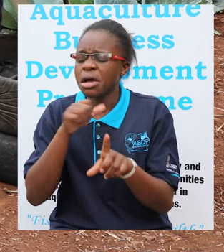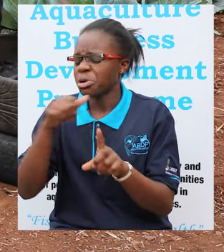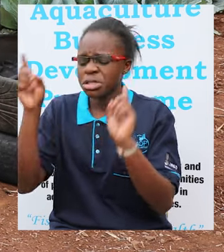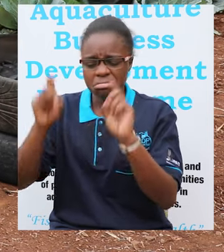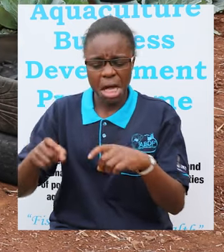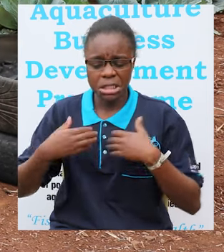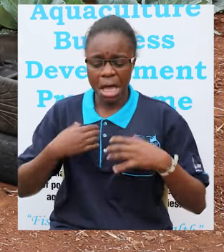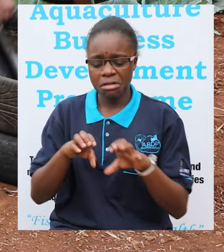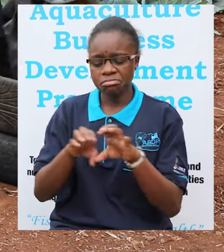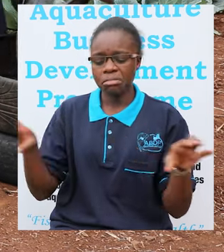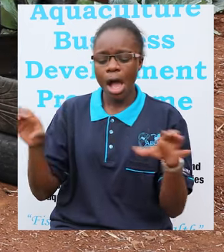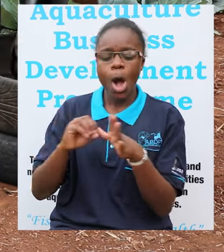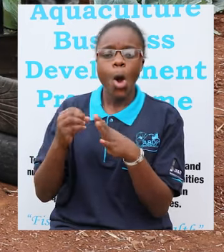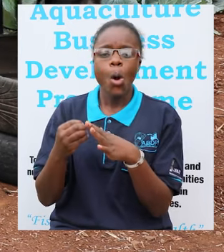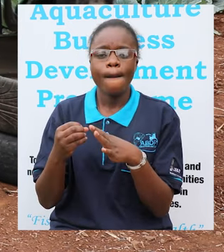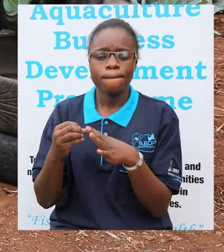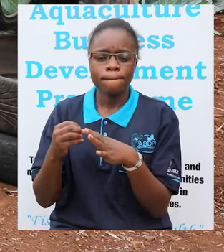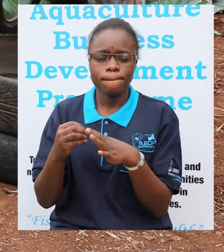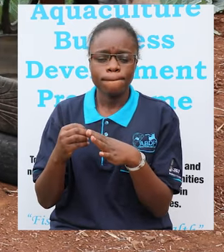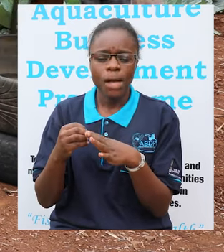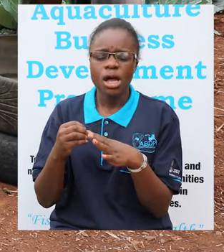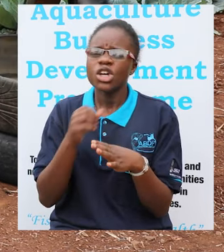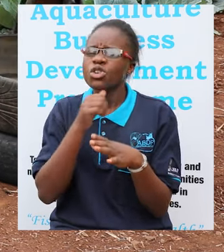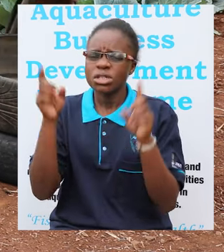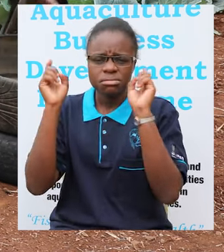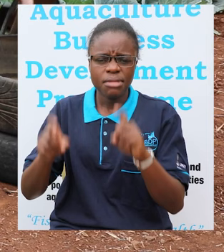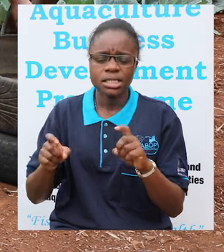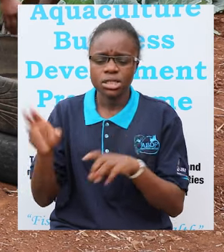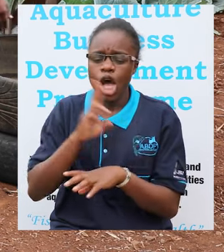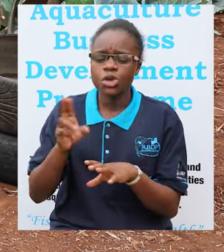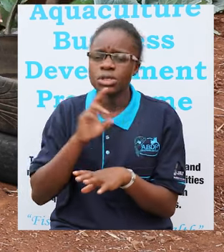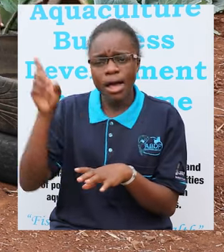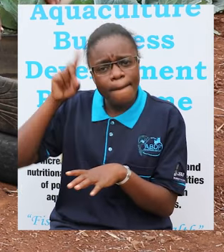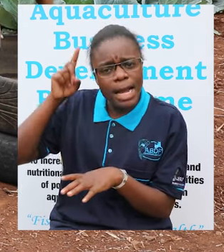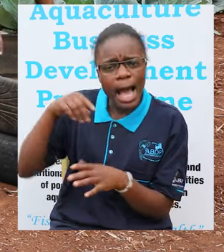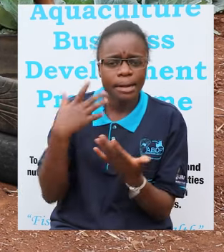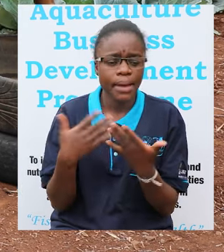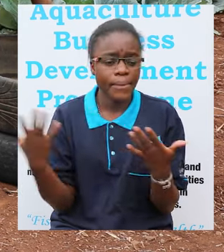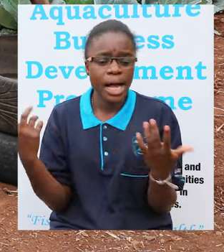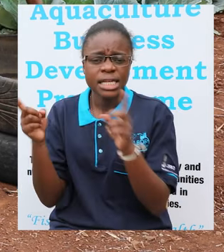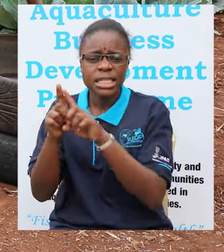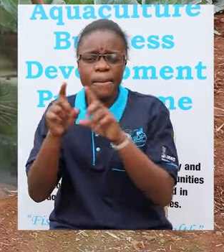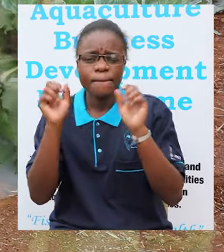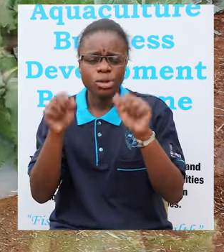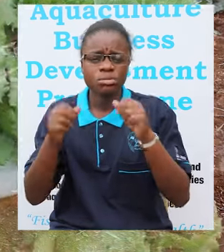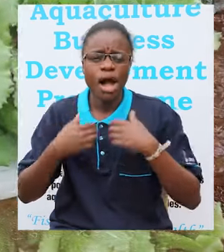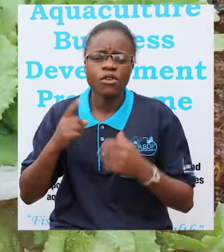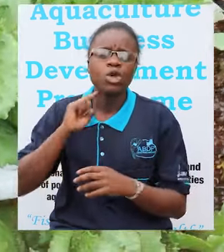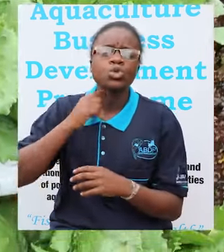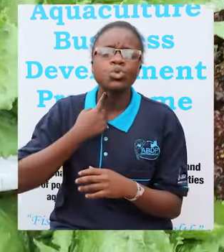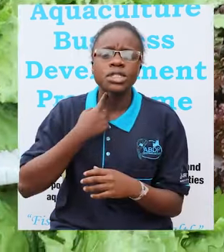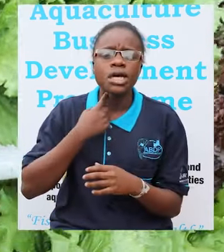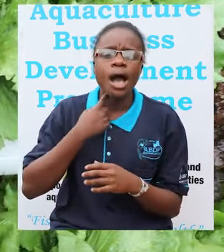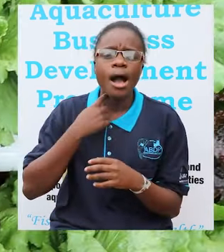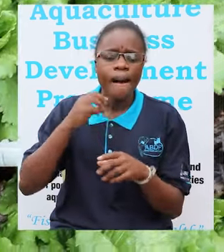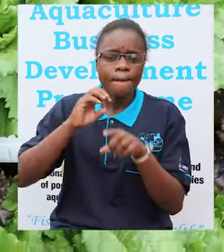to put this paper there. The paper will be at the lower tire. This one can even grow sweet potatoes.